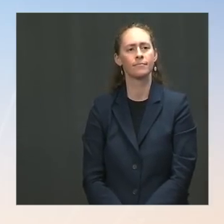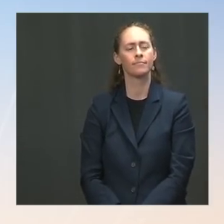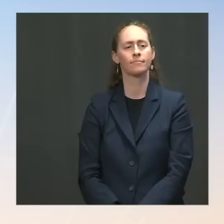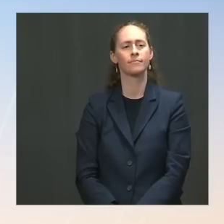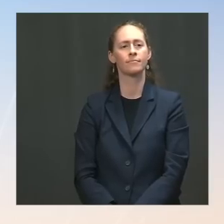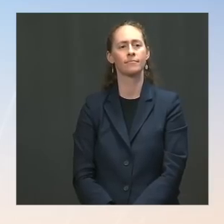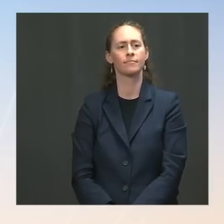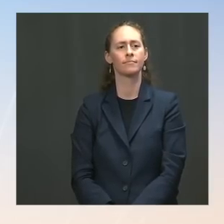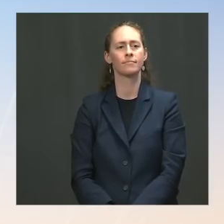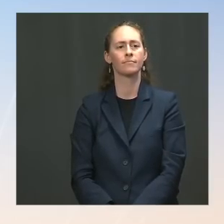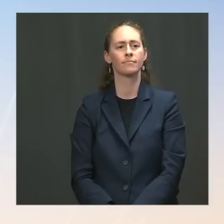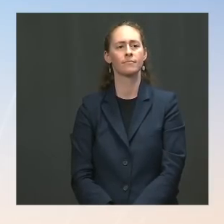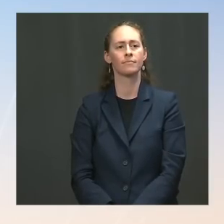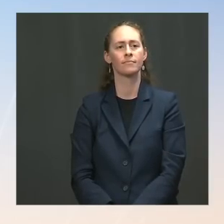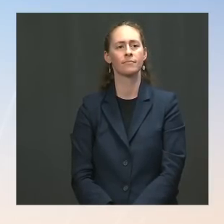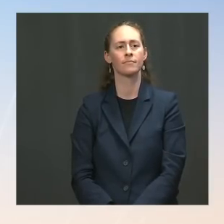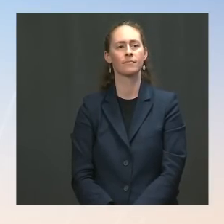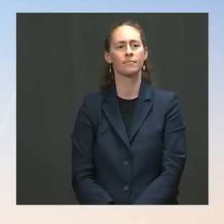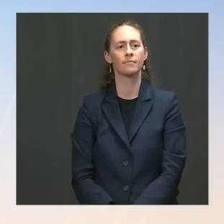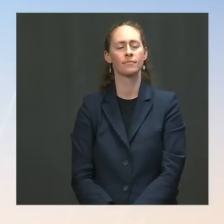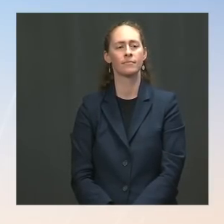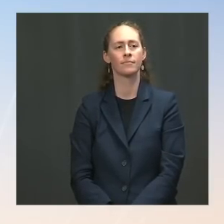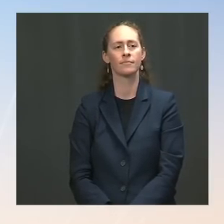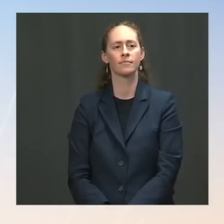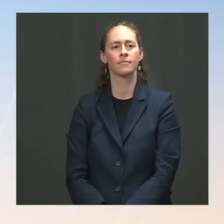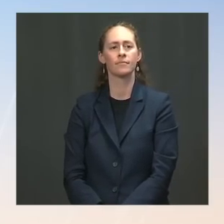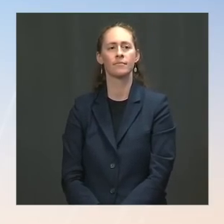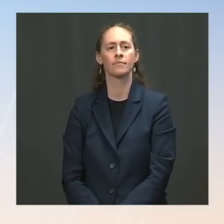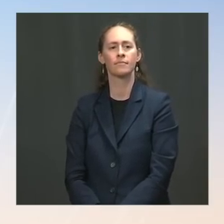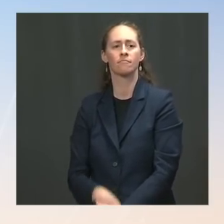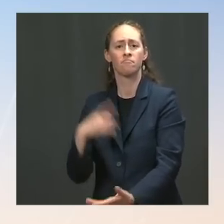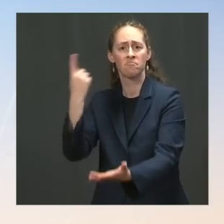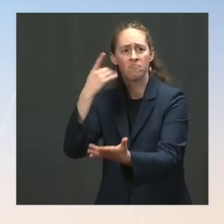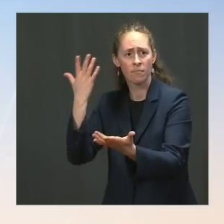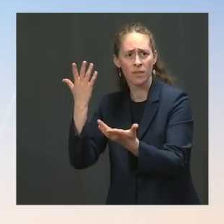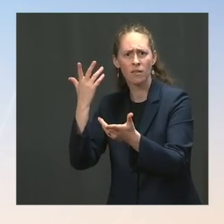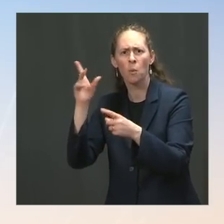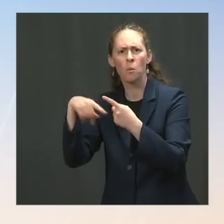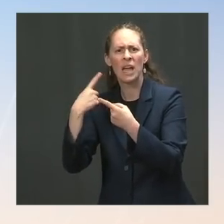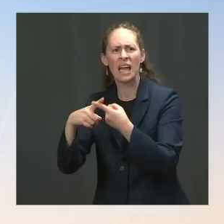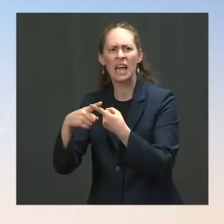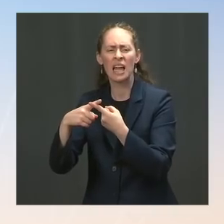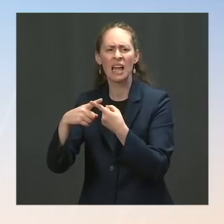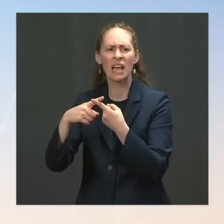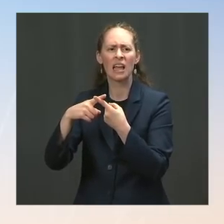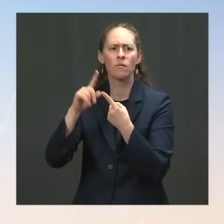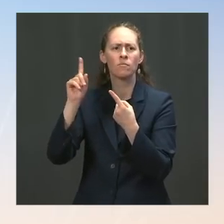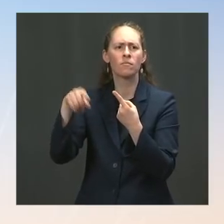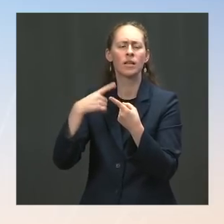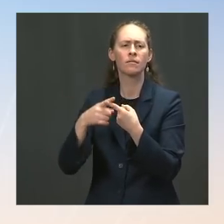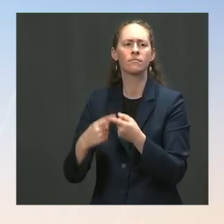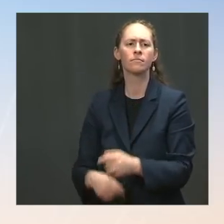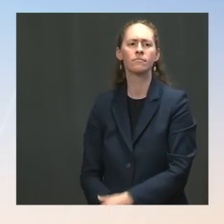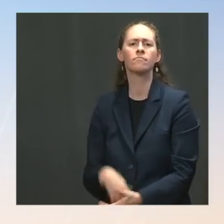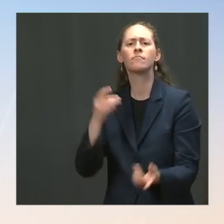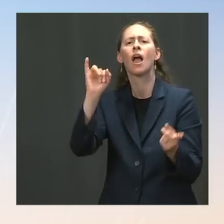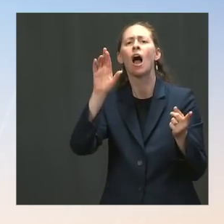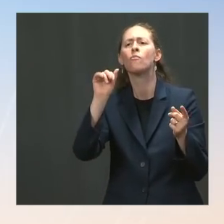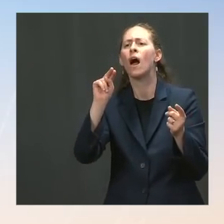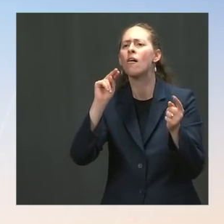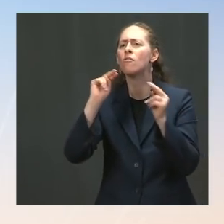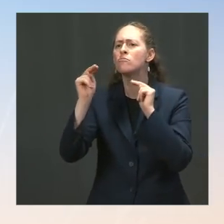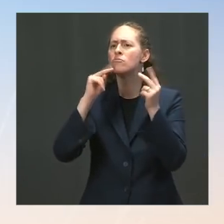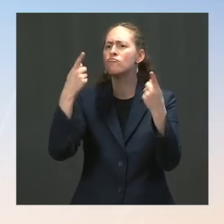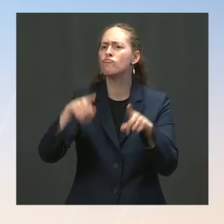his patience would run out on the Iran negotiations? Look, I think the president's view is that it is in our